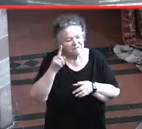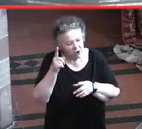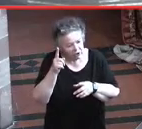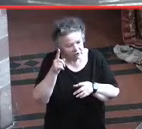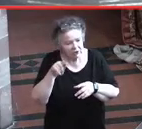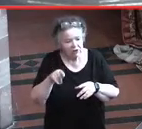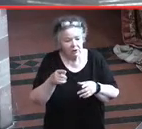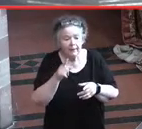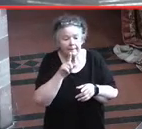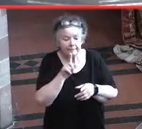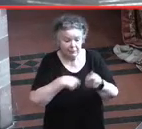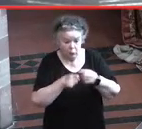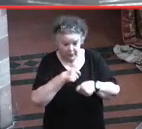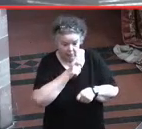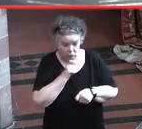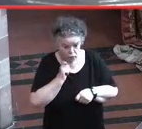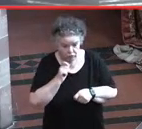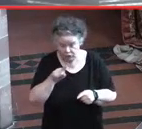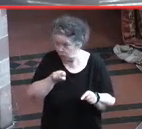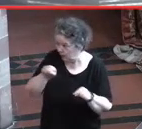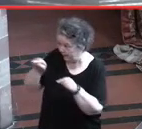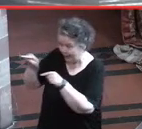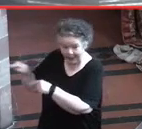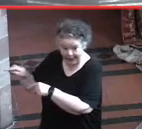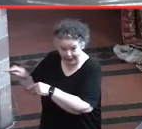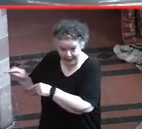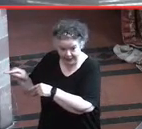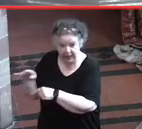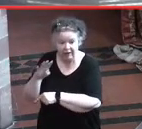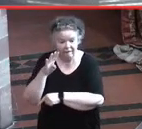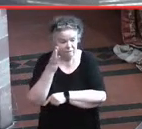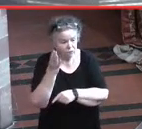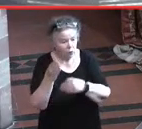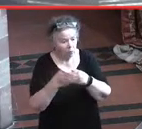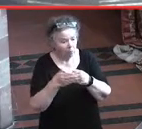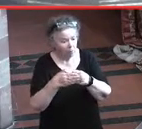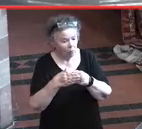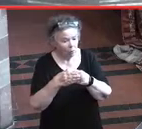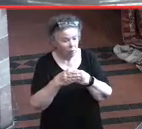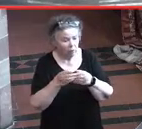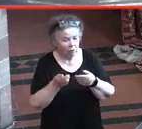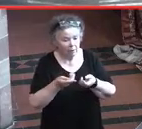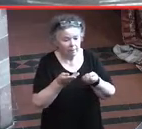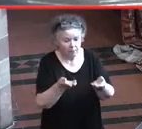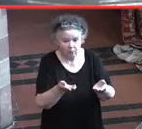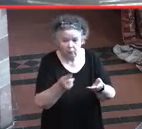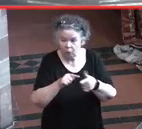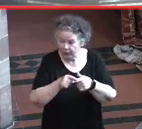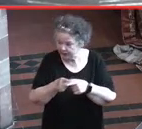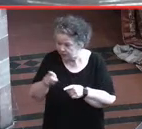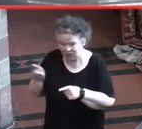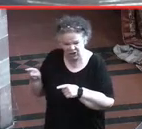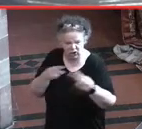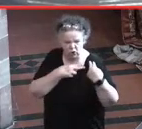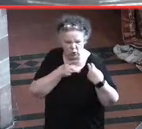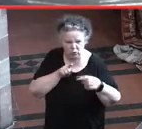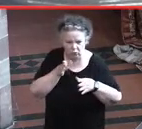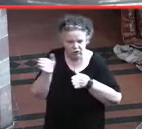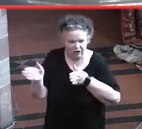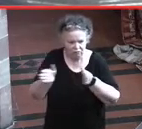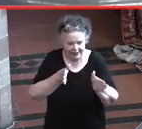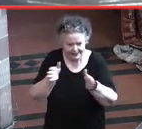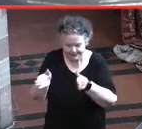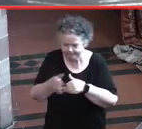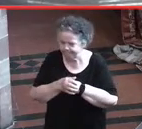rail. They will come forward and there will be four additional distribution points. The stewards will direct you to where that would